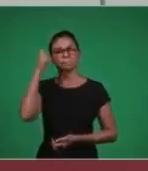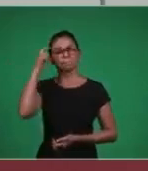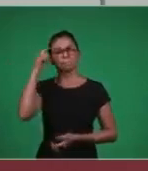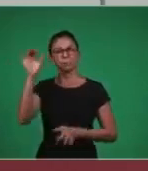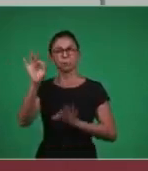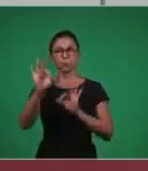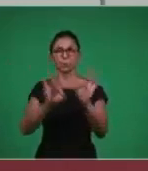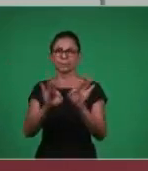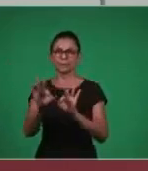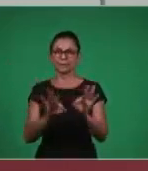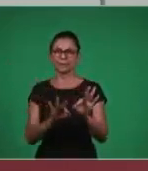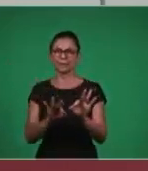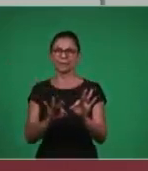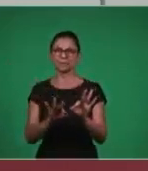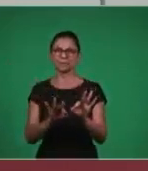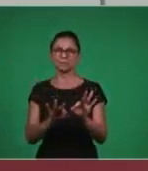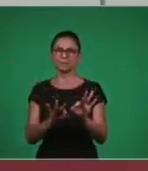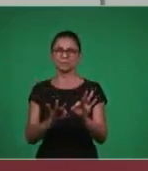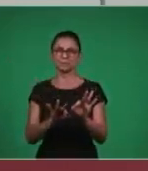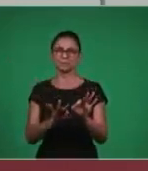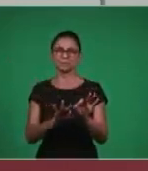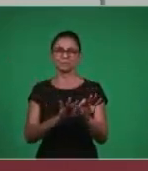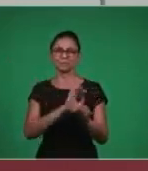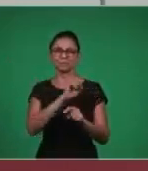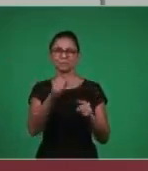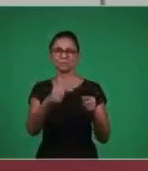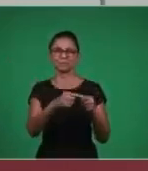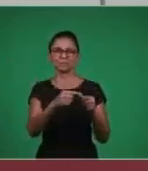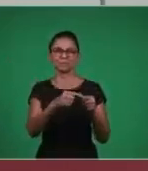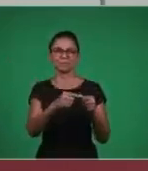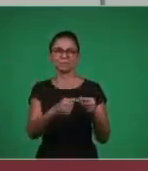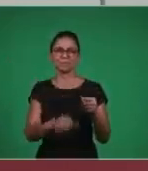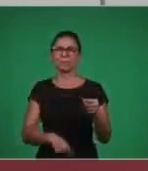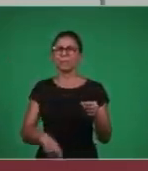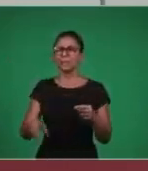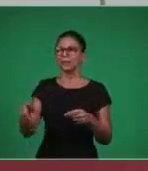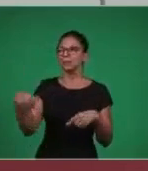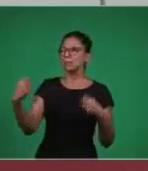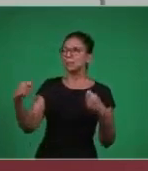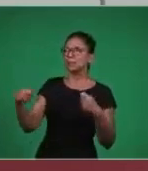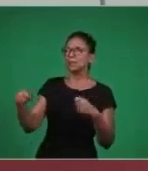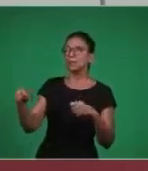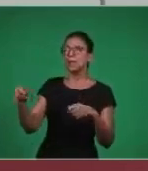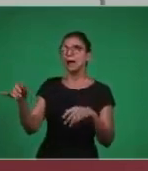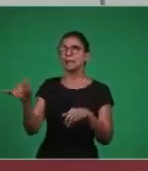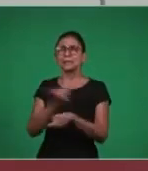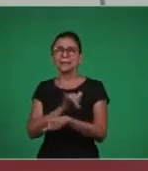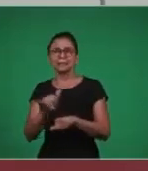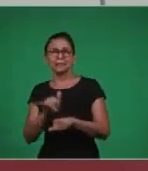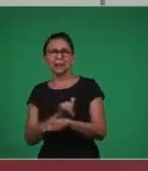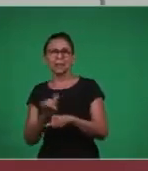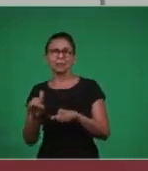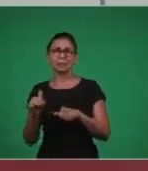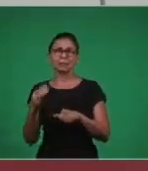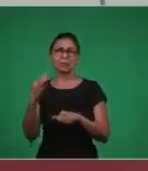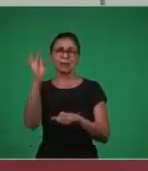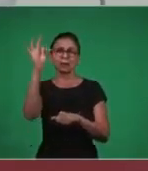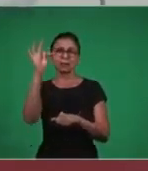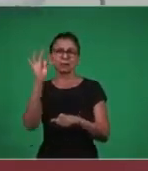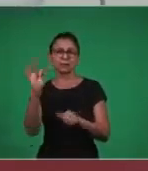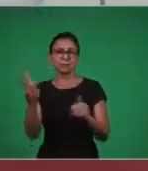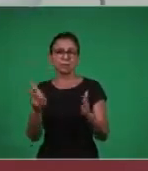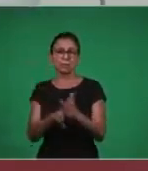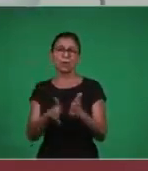definition for this organization. In order for us to seek methods, techniques, appropriate